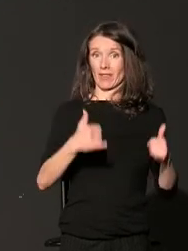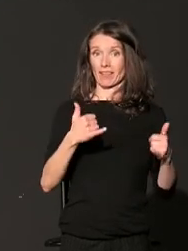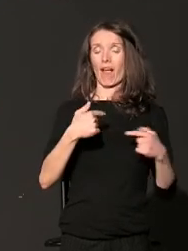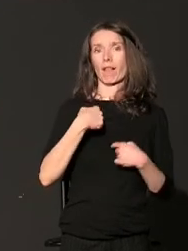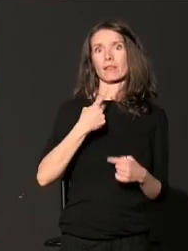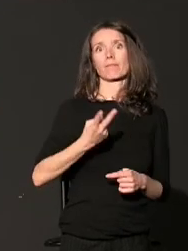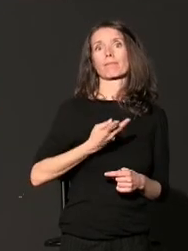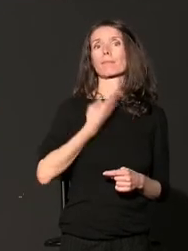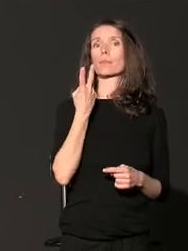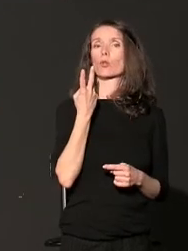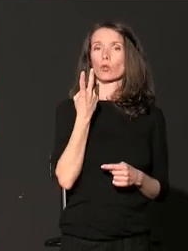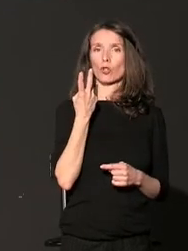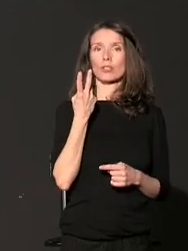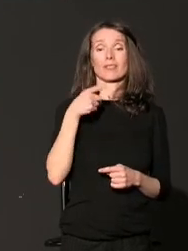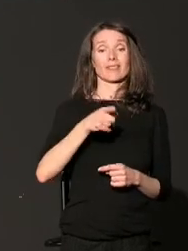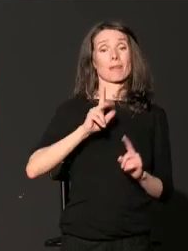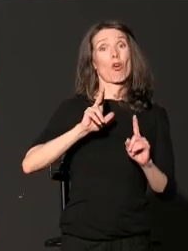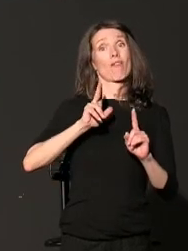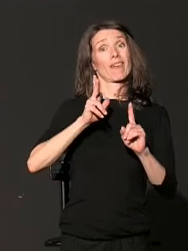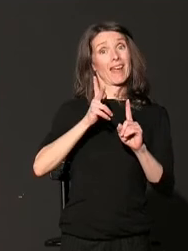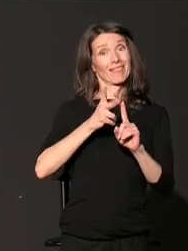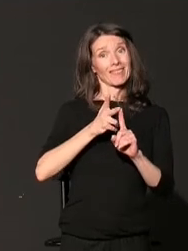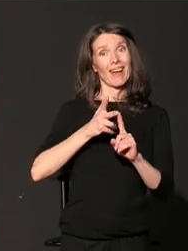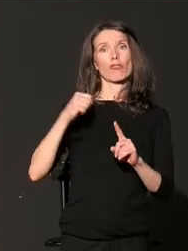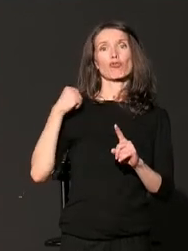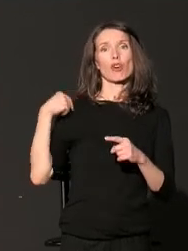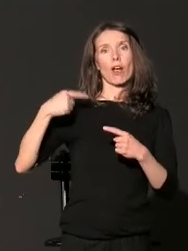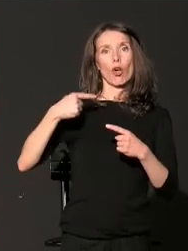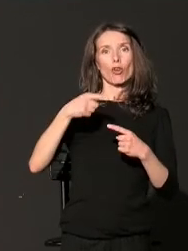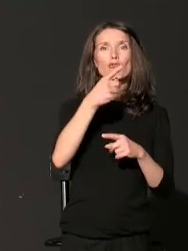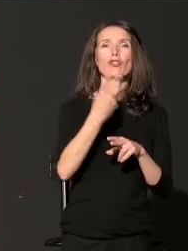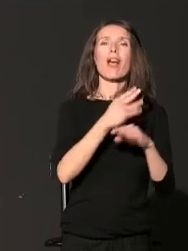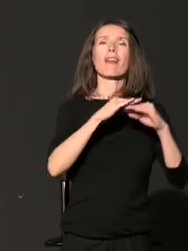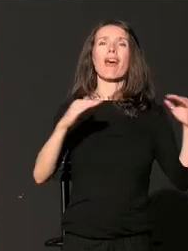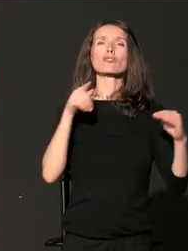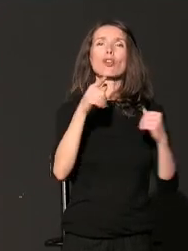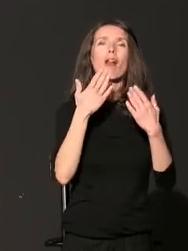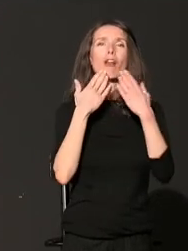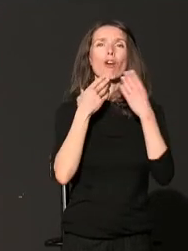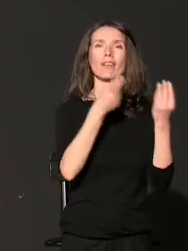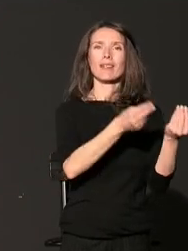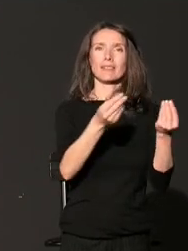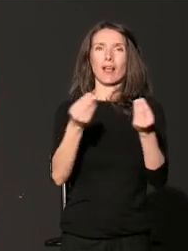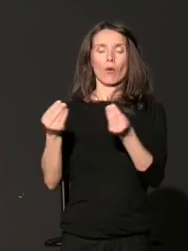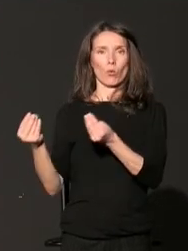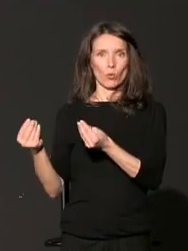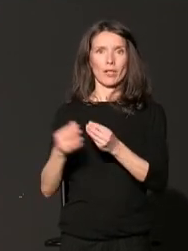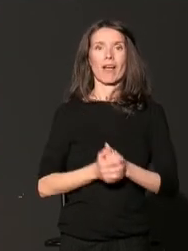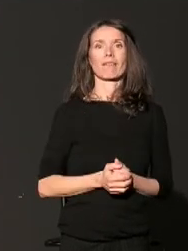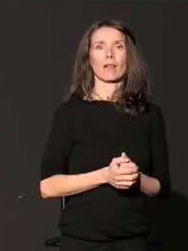national conference on philanthropy and that this has actually become a continuing event that USAID is able to support.